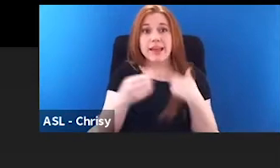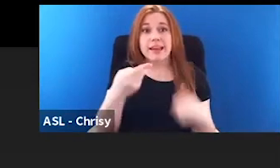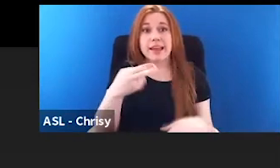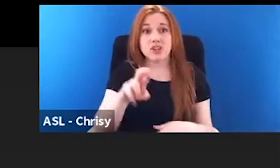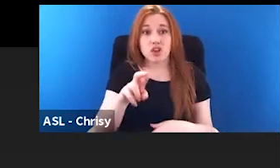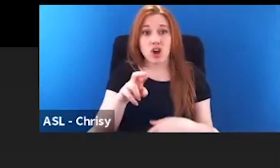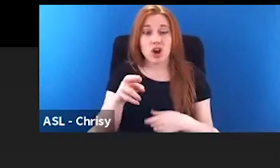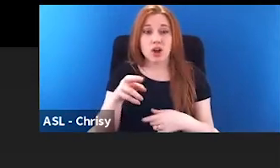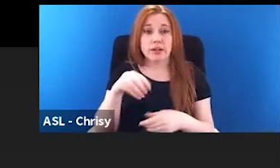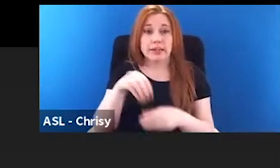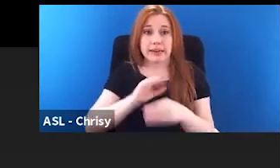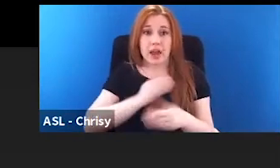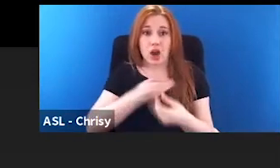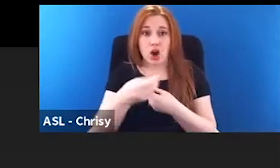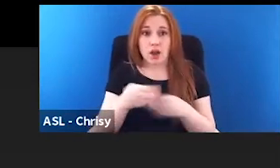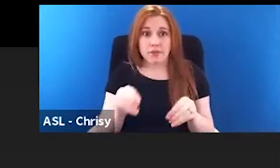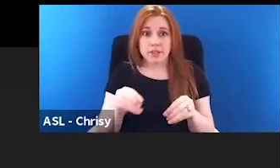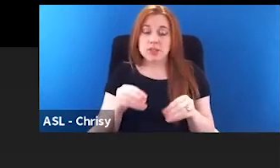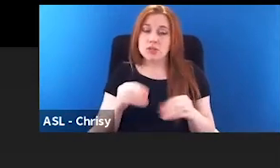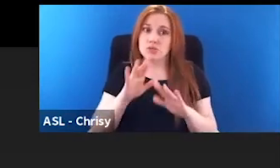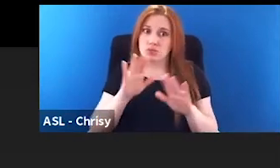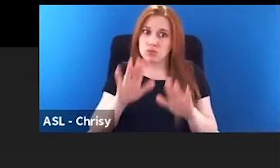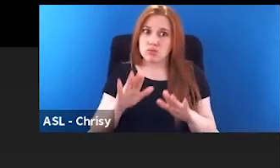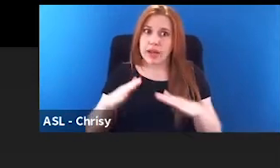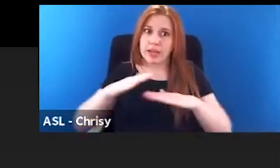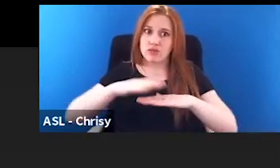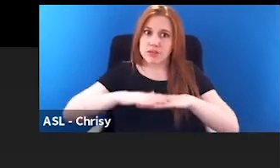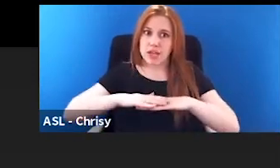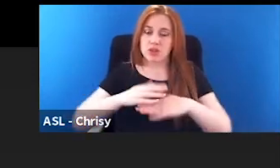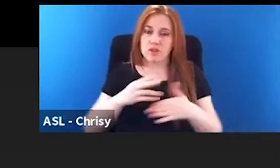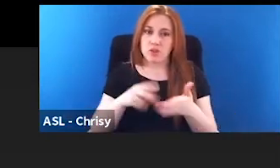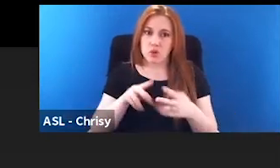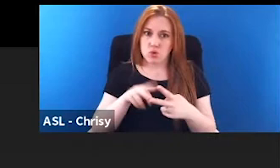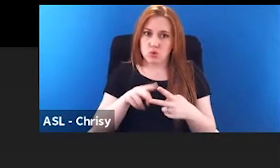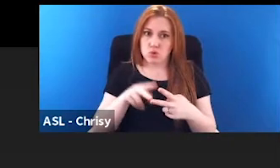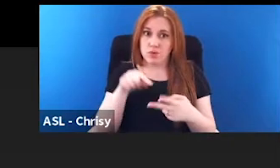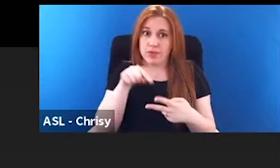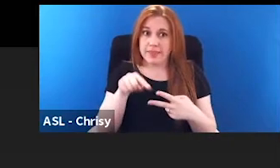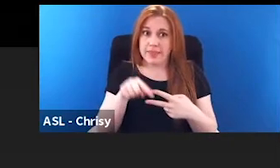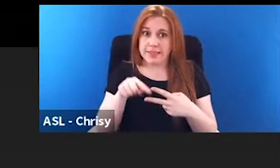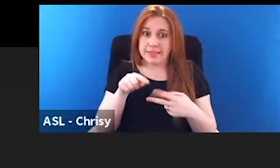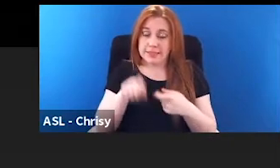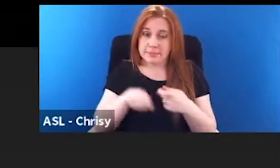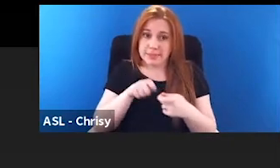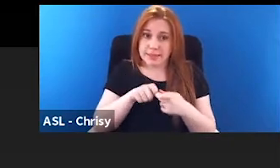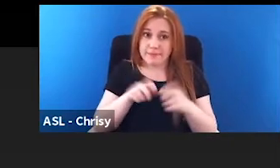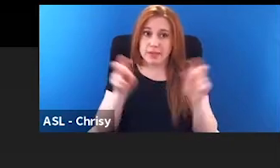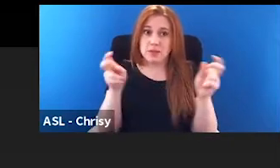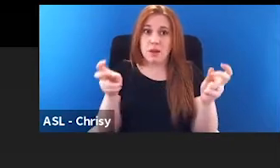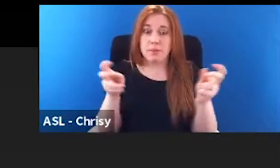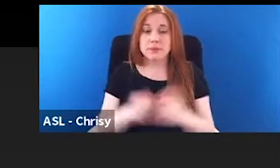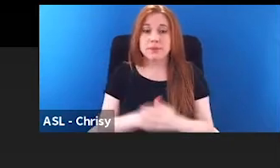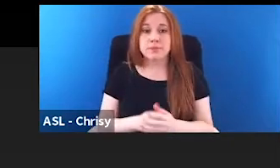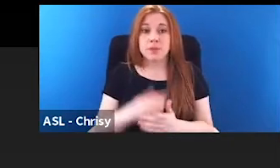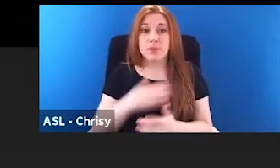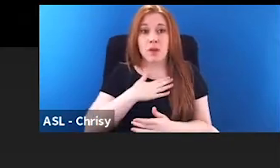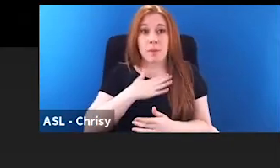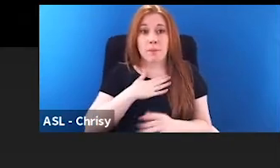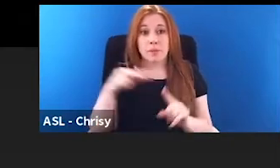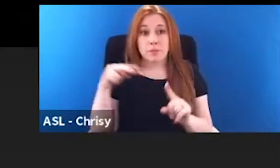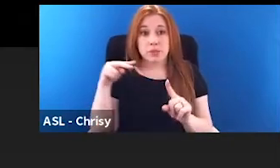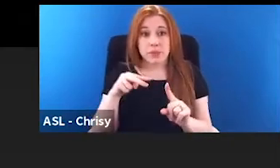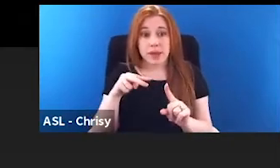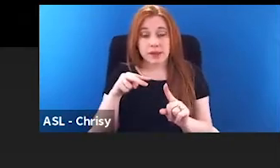well, which is actually a great intersection of the two on this specific topic because, from my